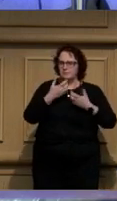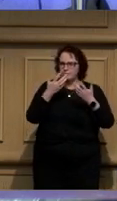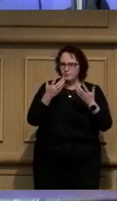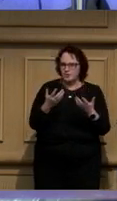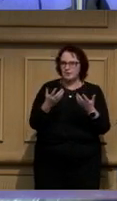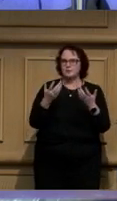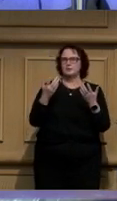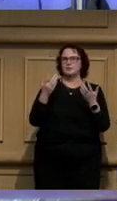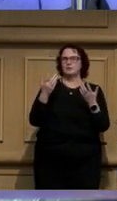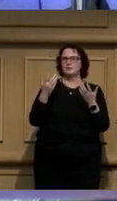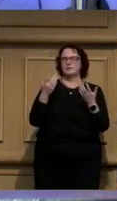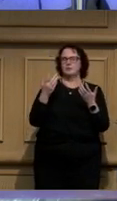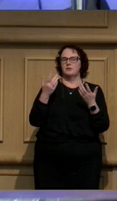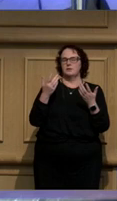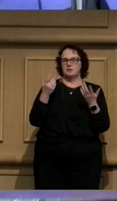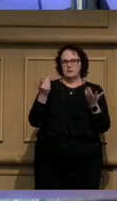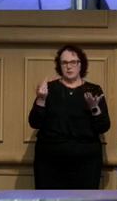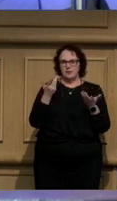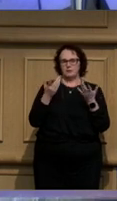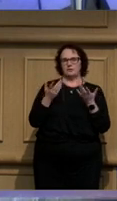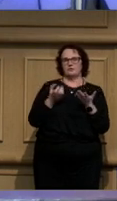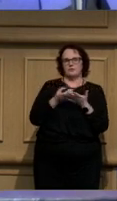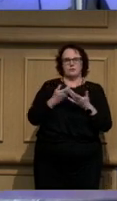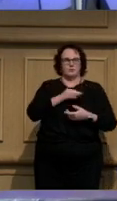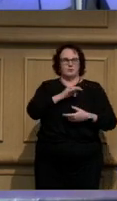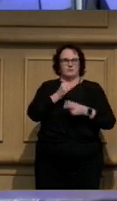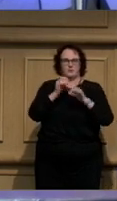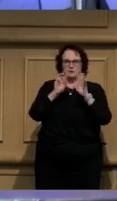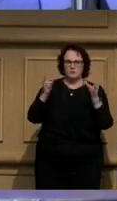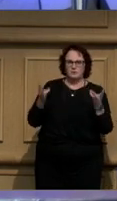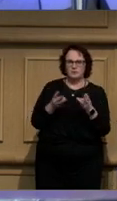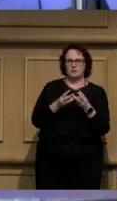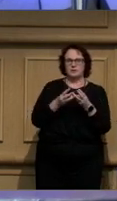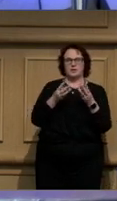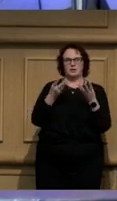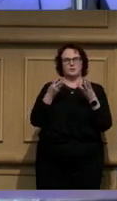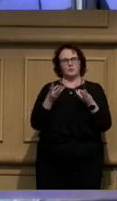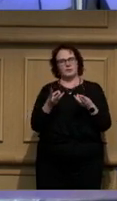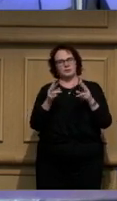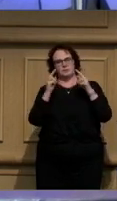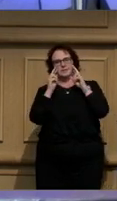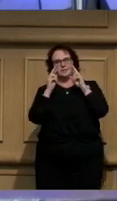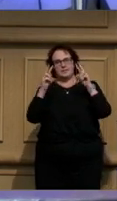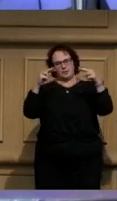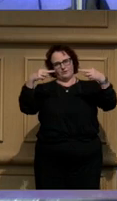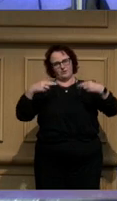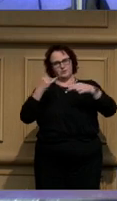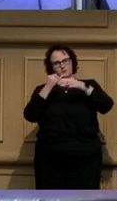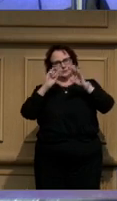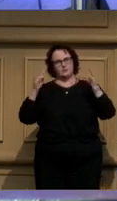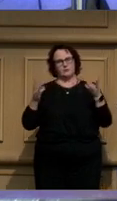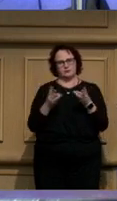how one describes oneself in the world and how one wishes to be seen and described in the world. And all those are being fought for